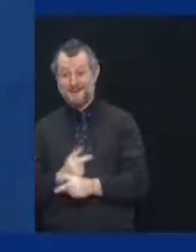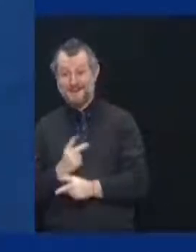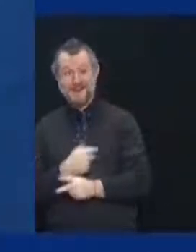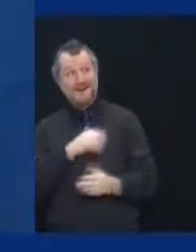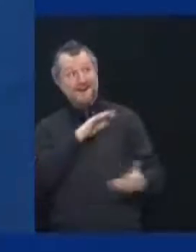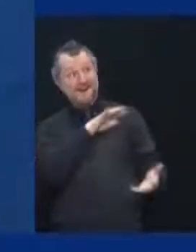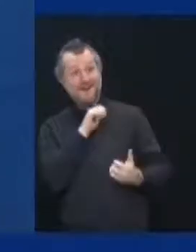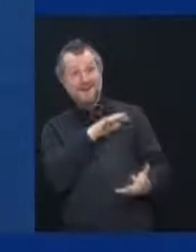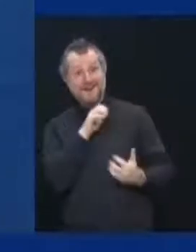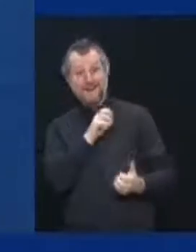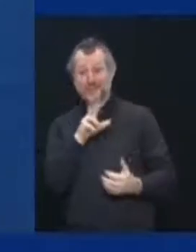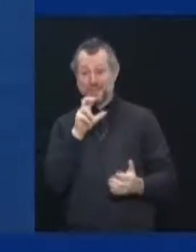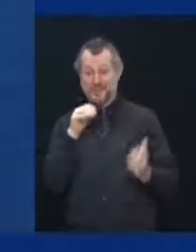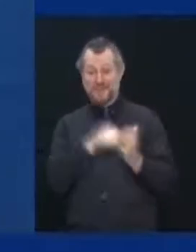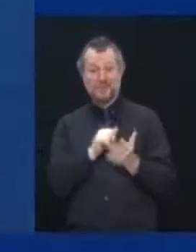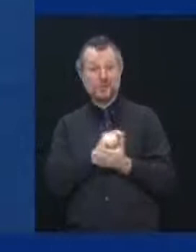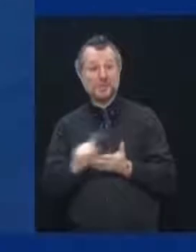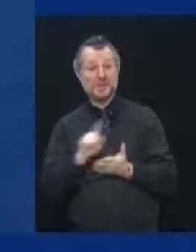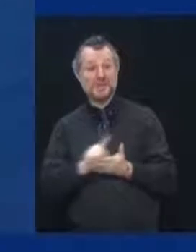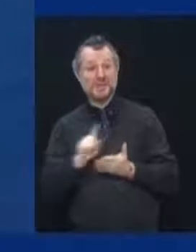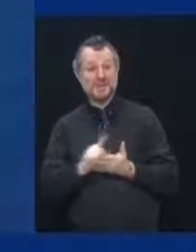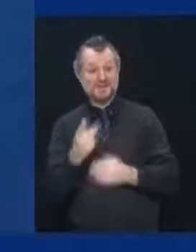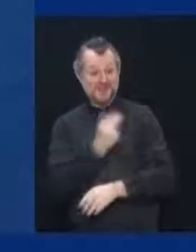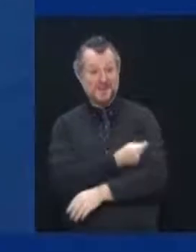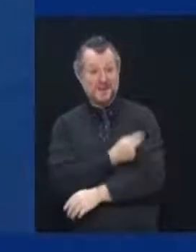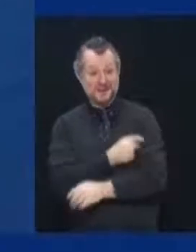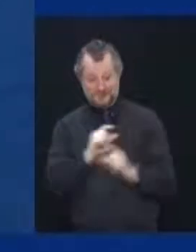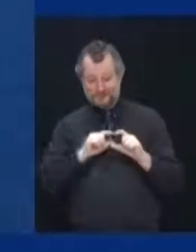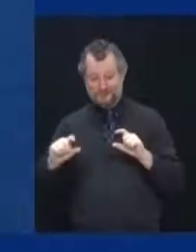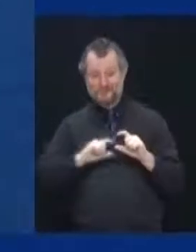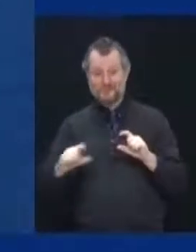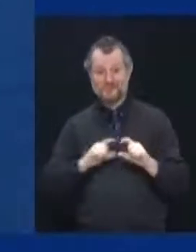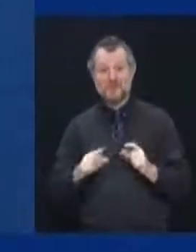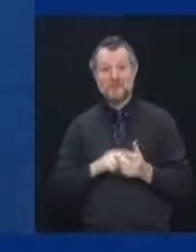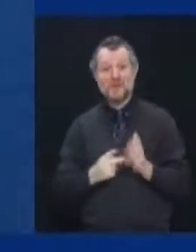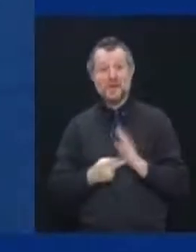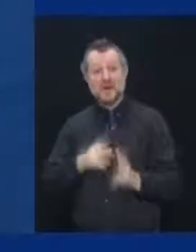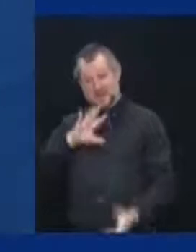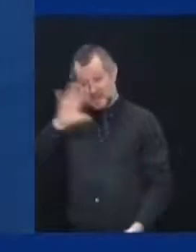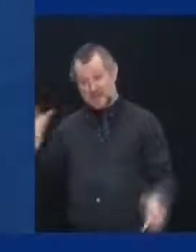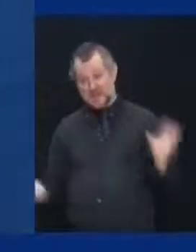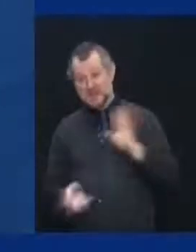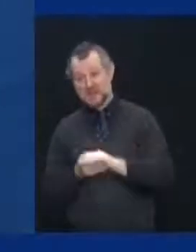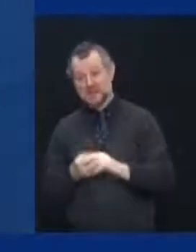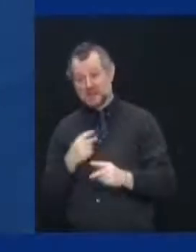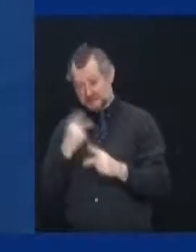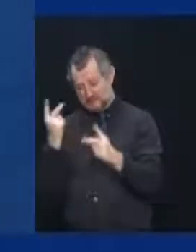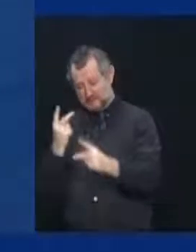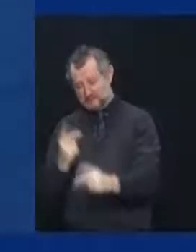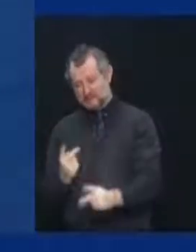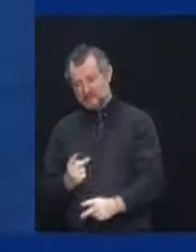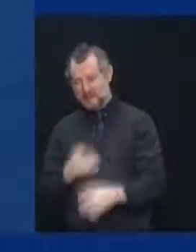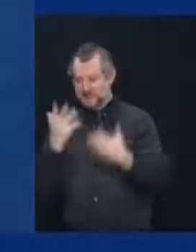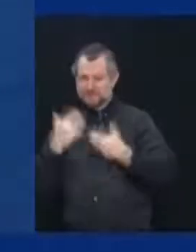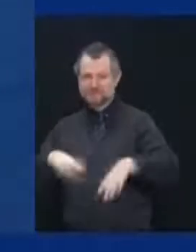300,000 vaccinations per week. It takes you about 6 months to do 7 million people